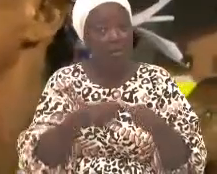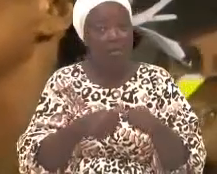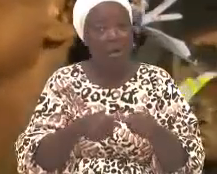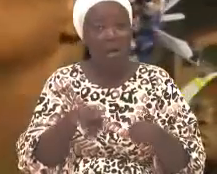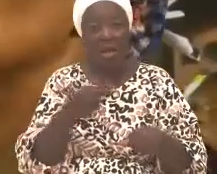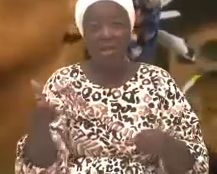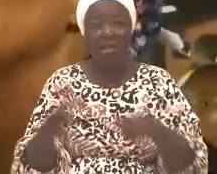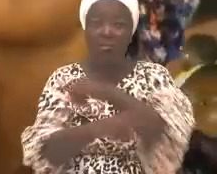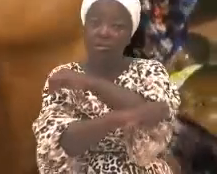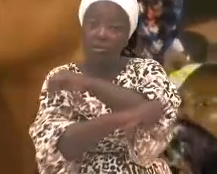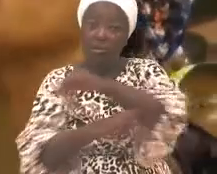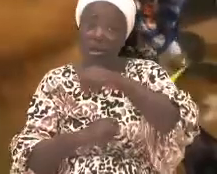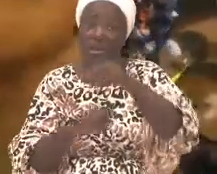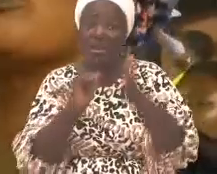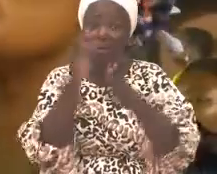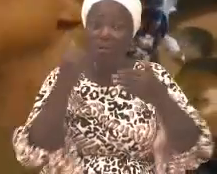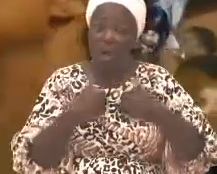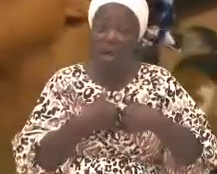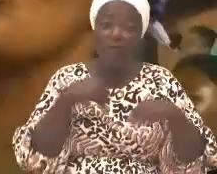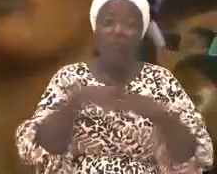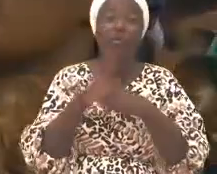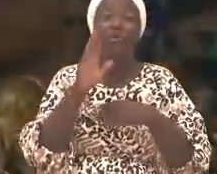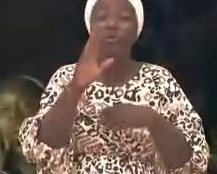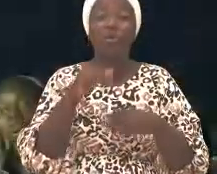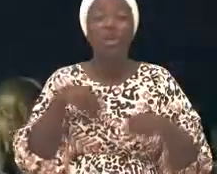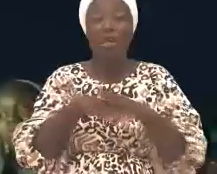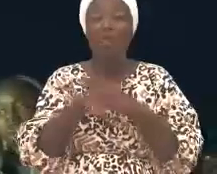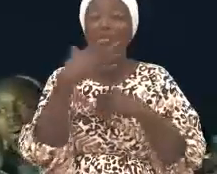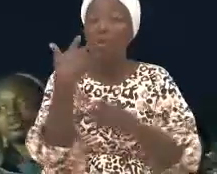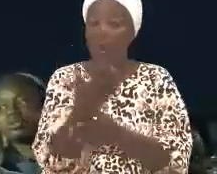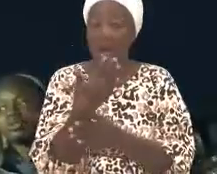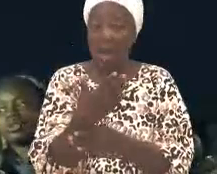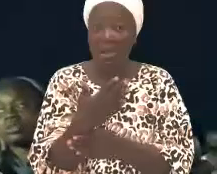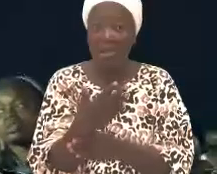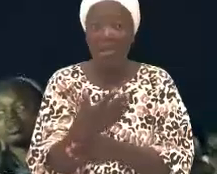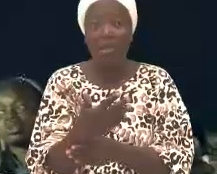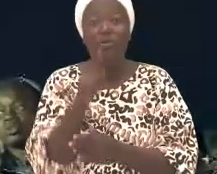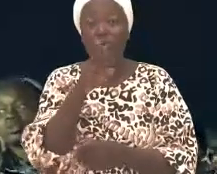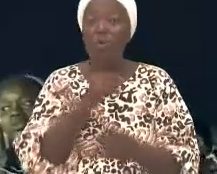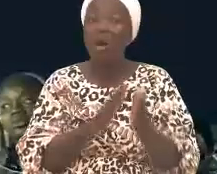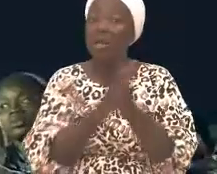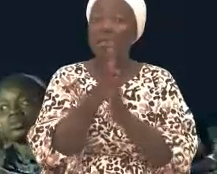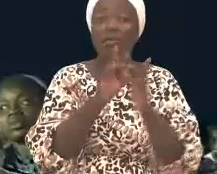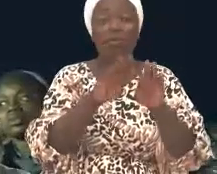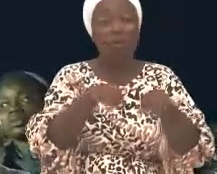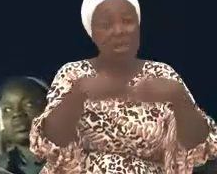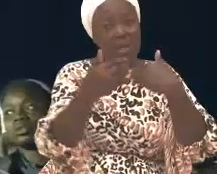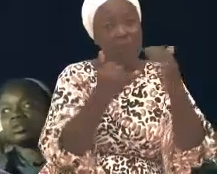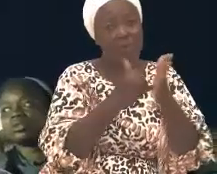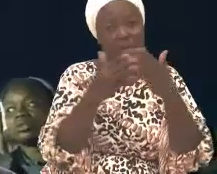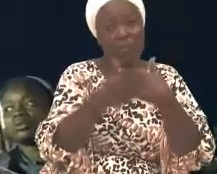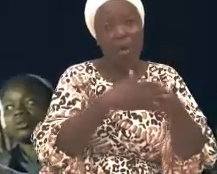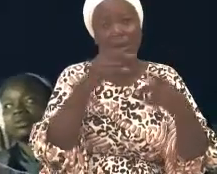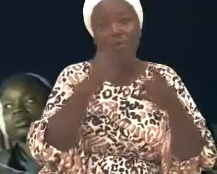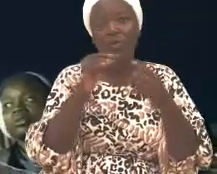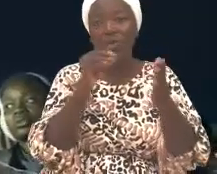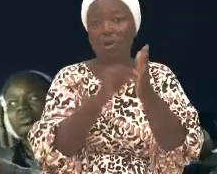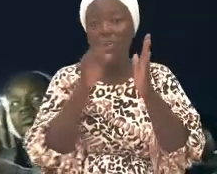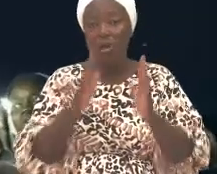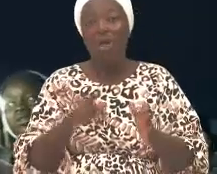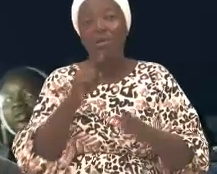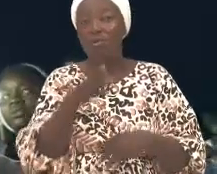stolen that you have in your possession, you're willing to restore them to the owners. You're willing to make right